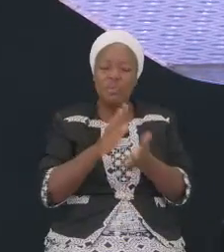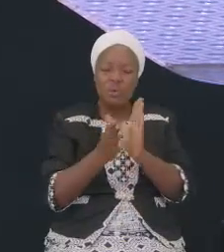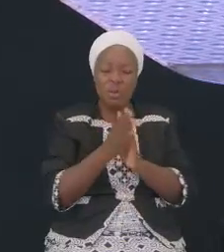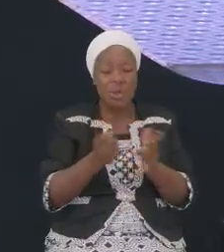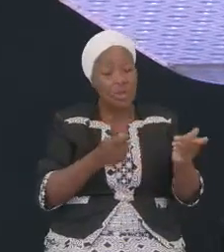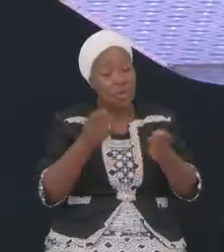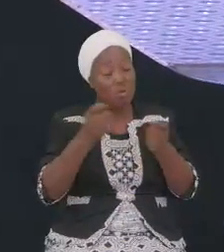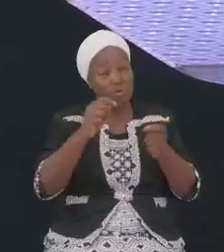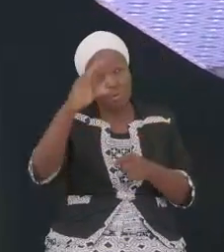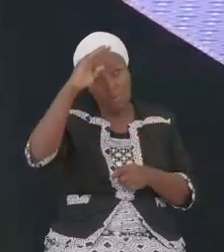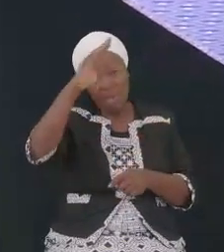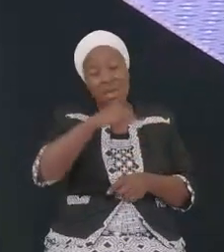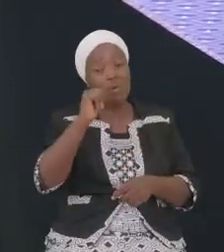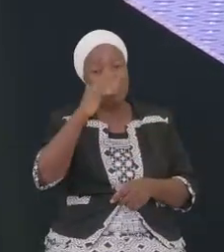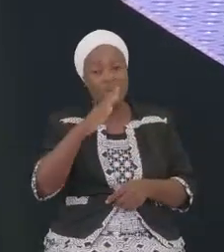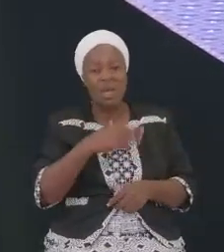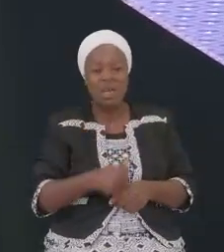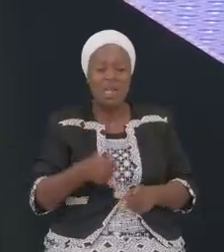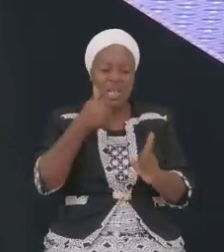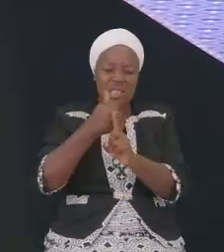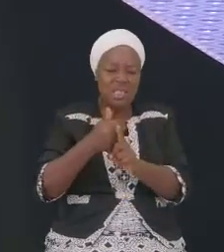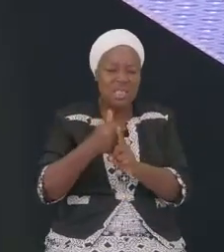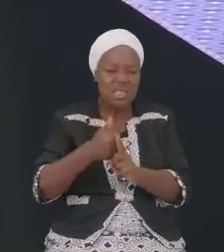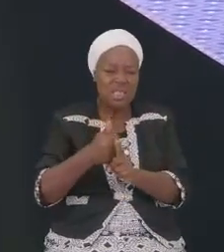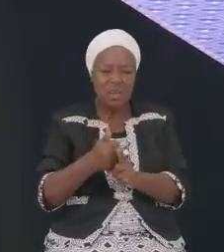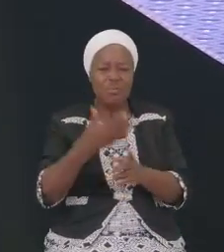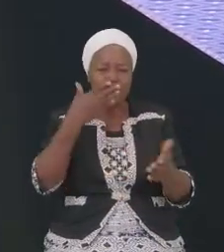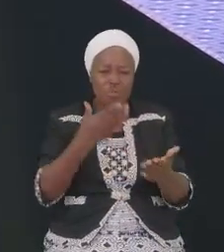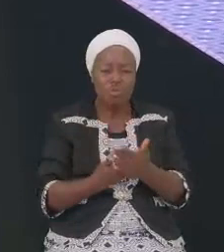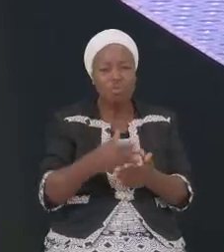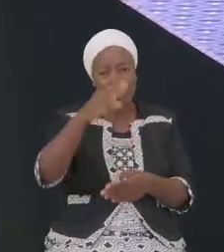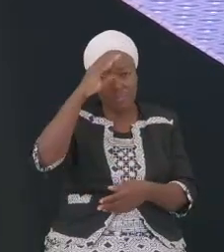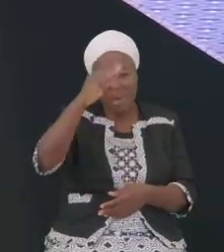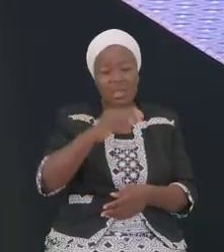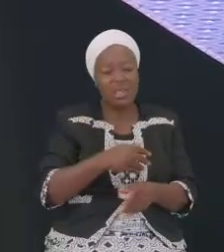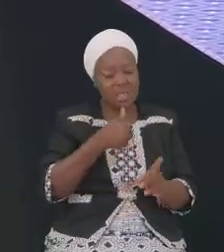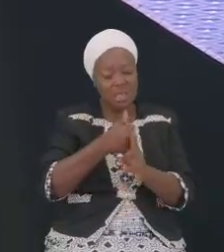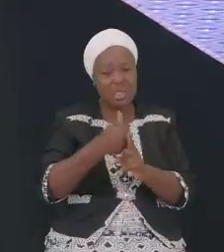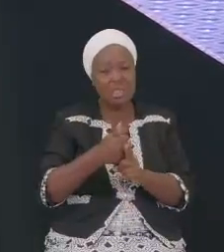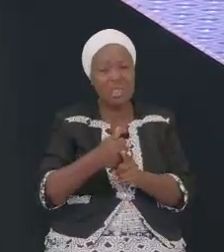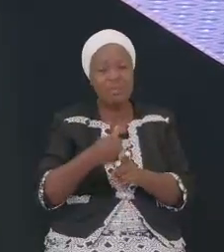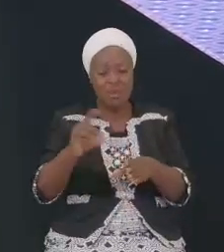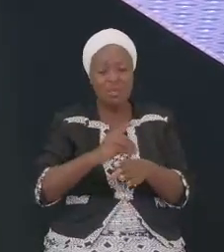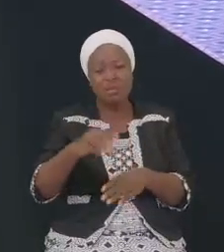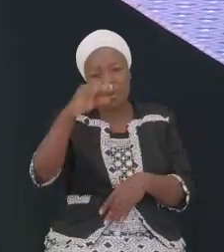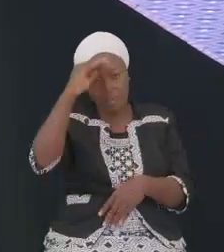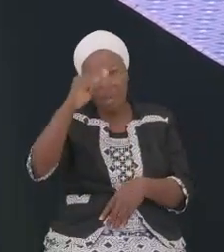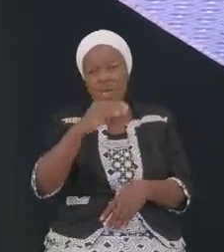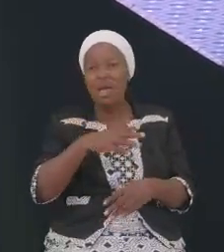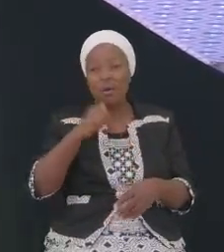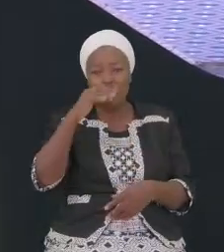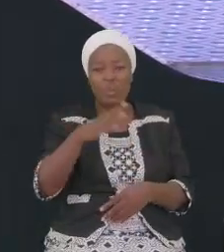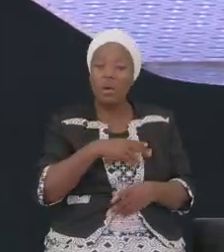controlled woman, a self-disciplined man, a self-disciplined woman. When